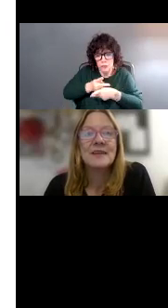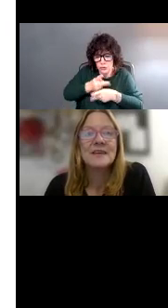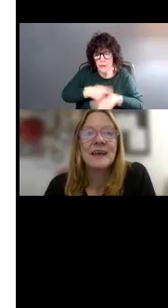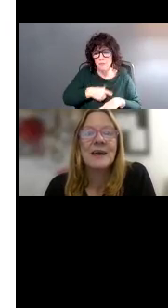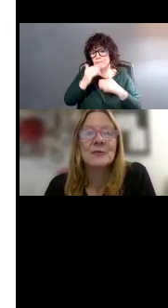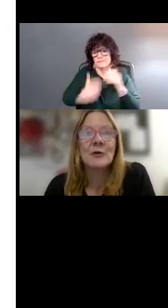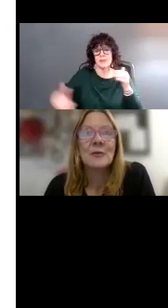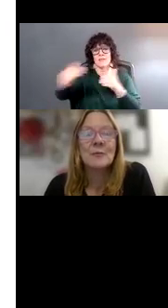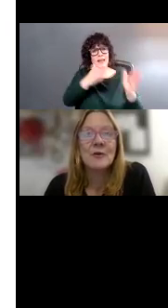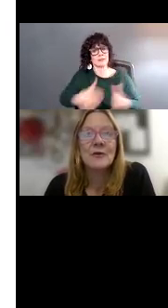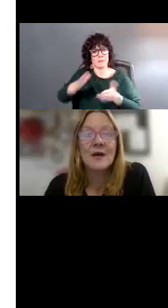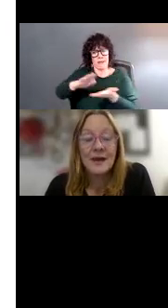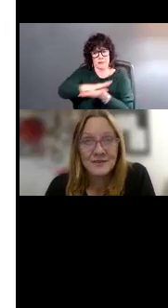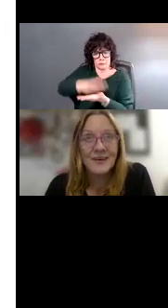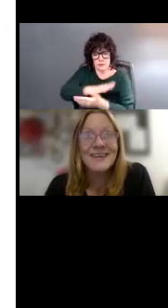co-founded the Tzedek